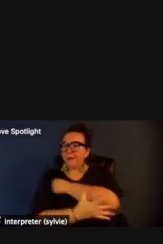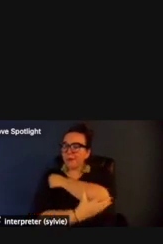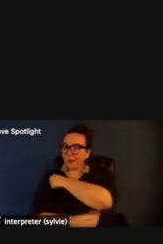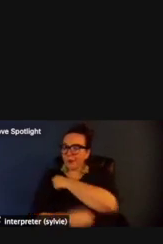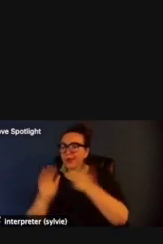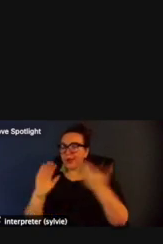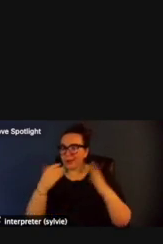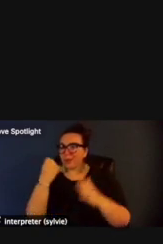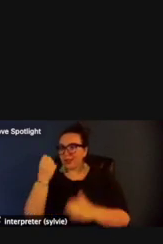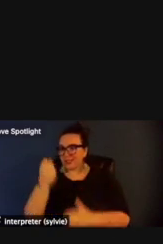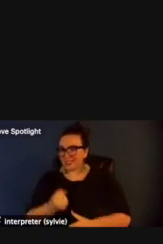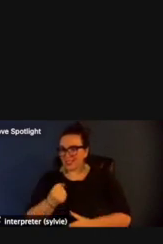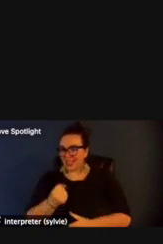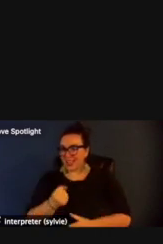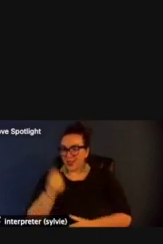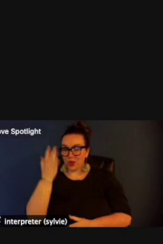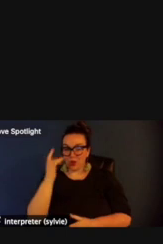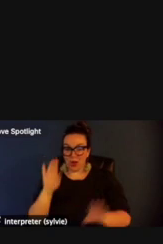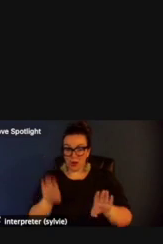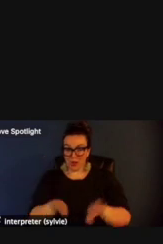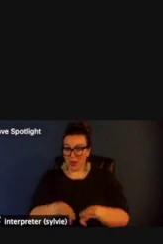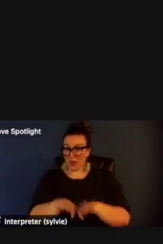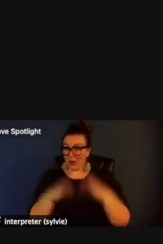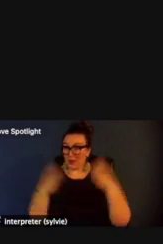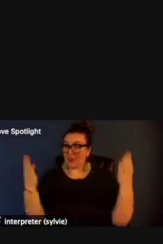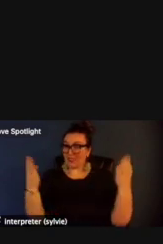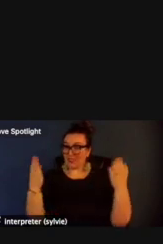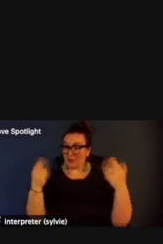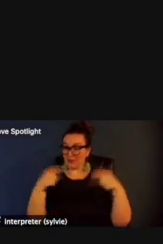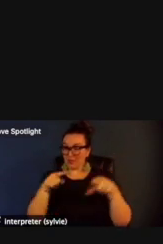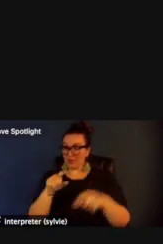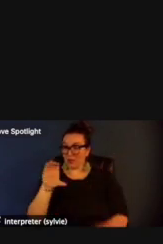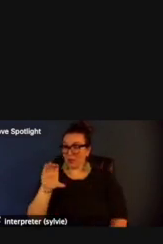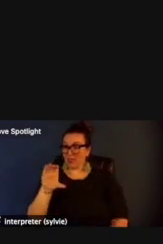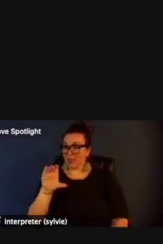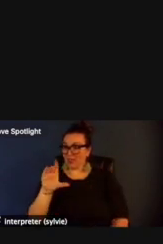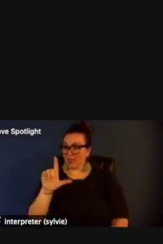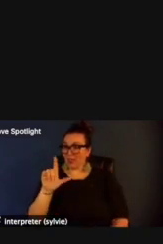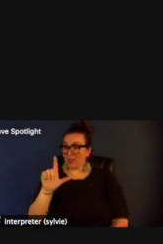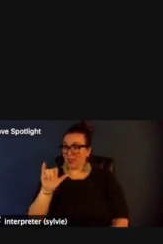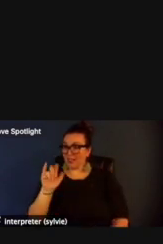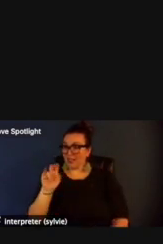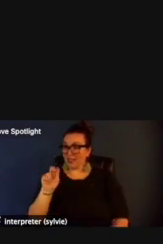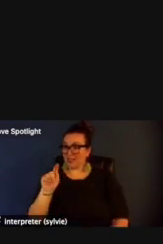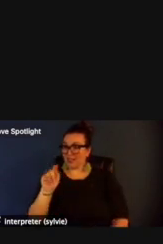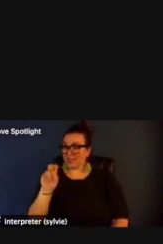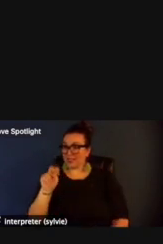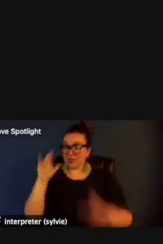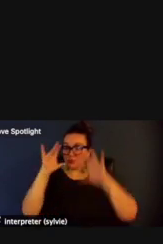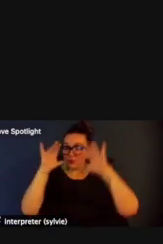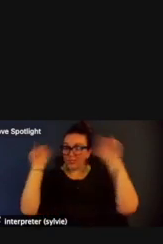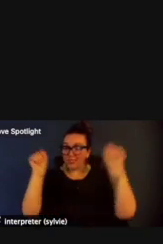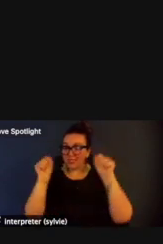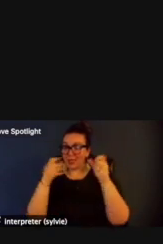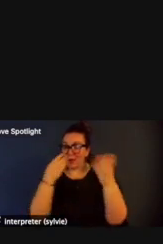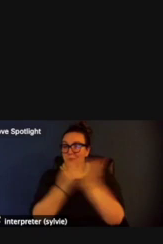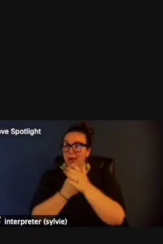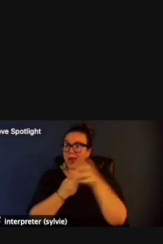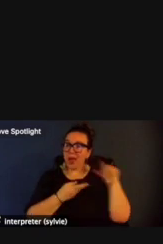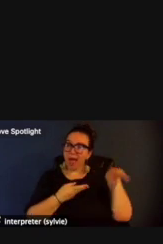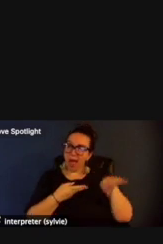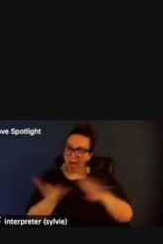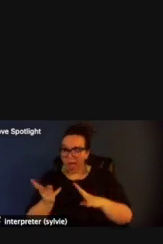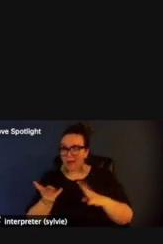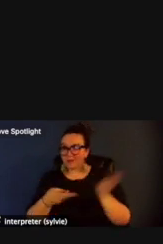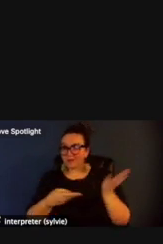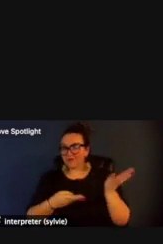when Vietnam opened up again during Clinton administration, all the money went to South Vietnam, because those are all the people who left the country and